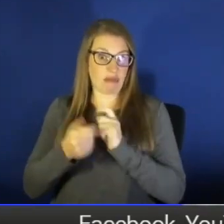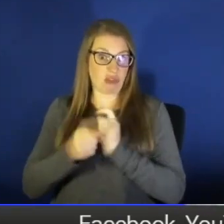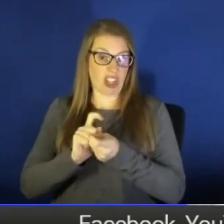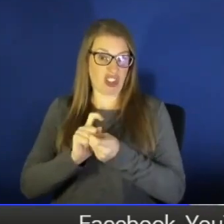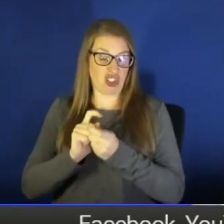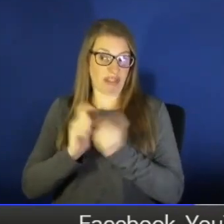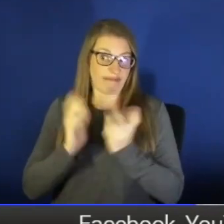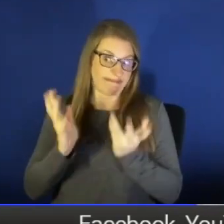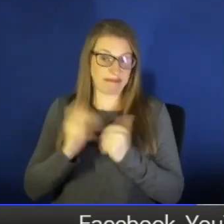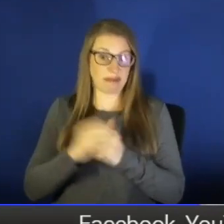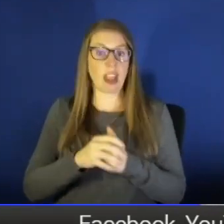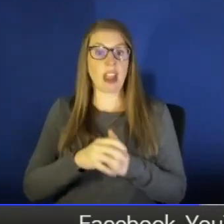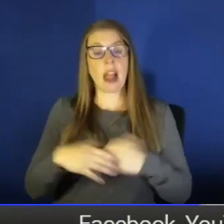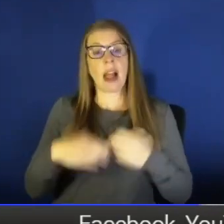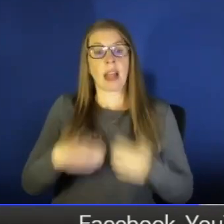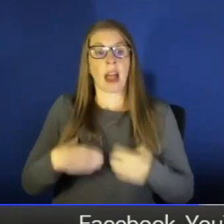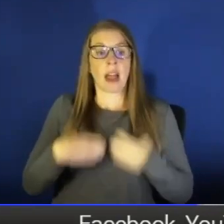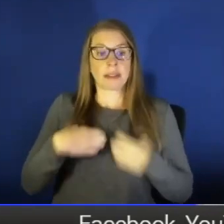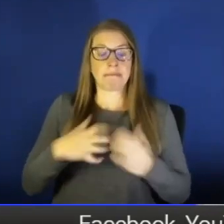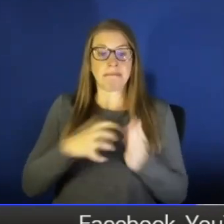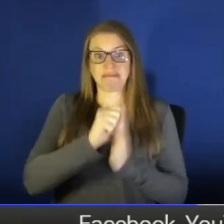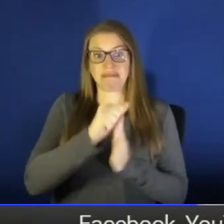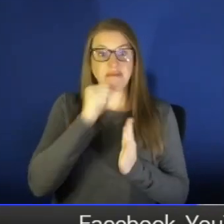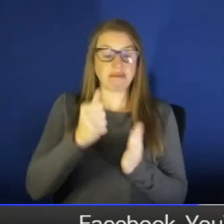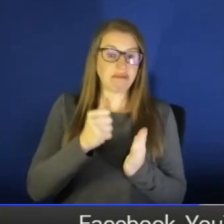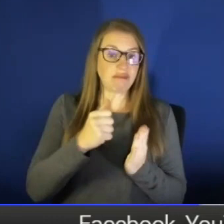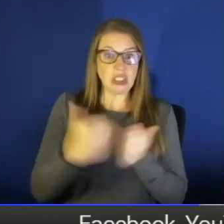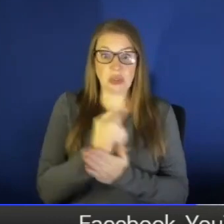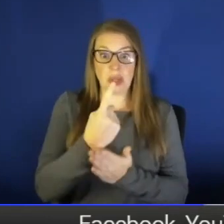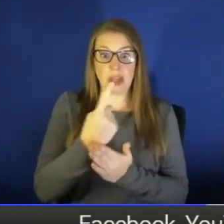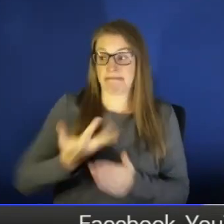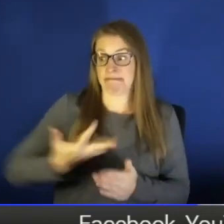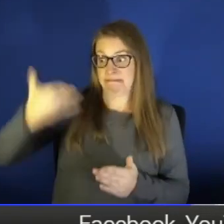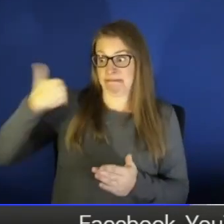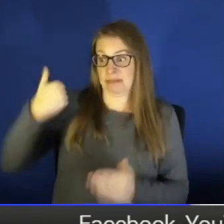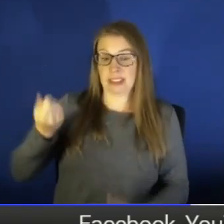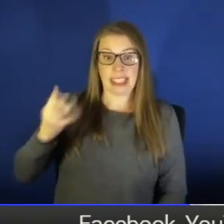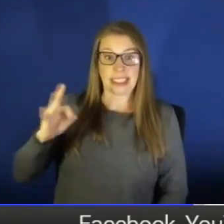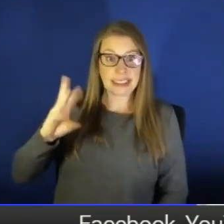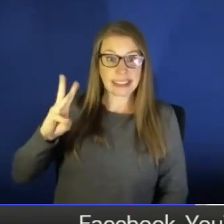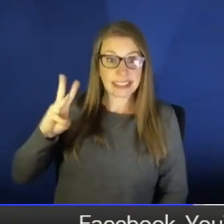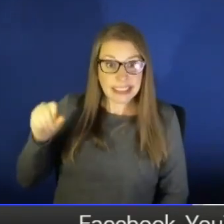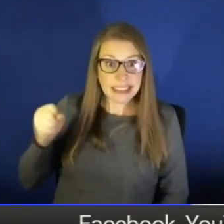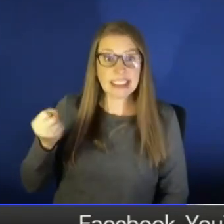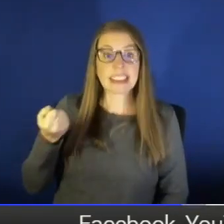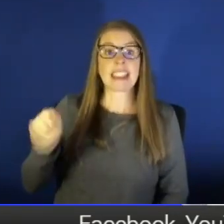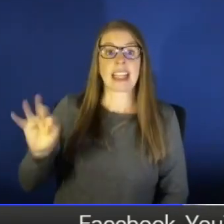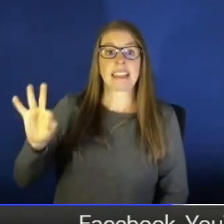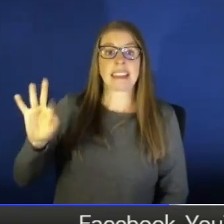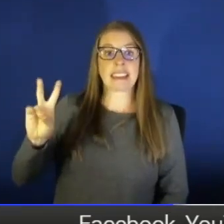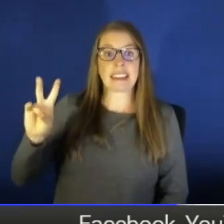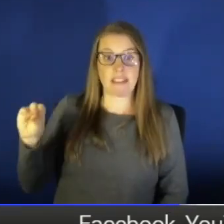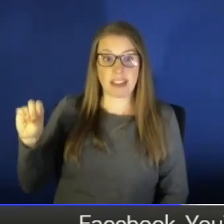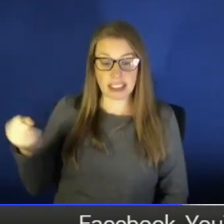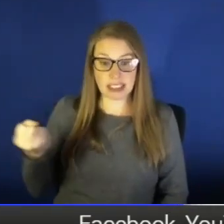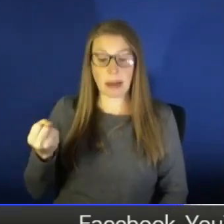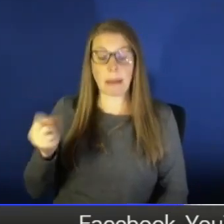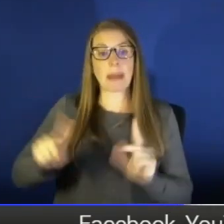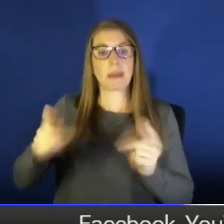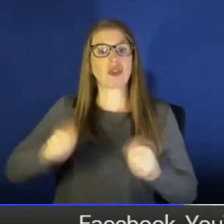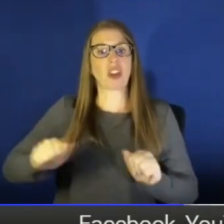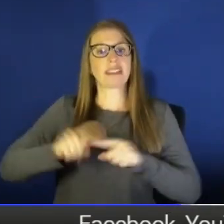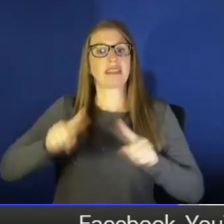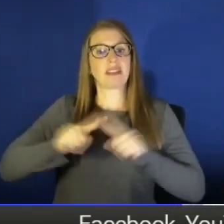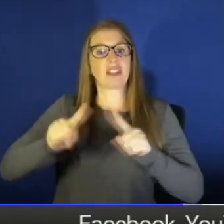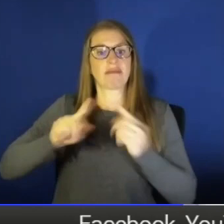new one. So going back to the 1960s and 1970s, people were trying different strategies to detect